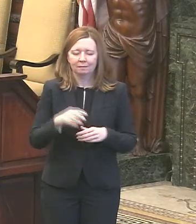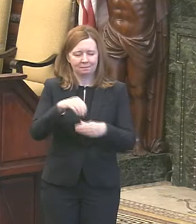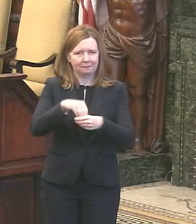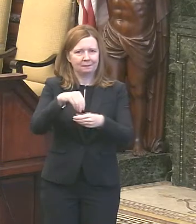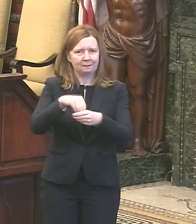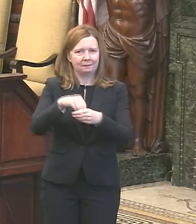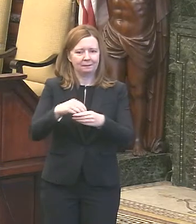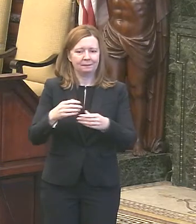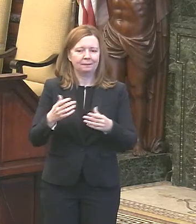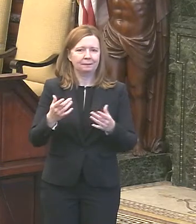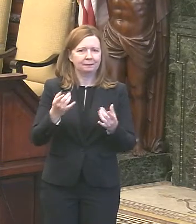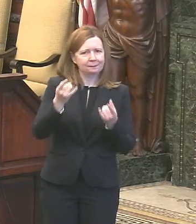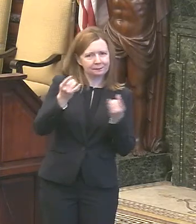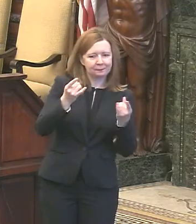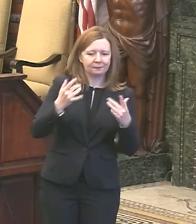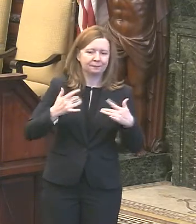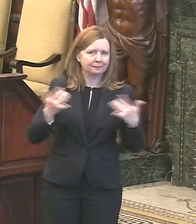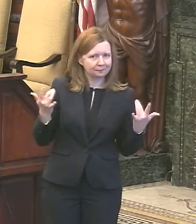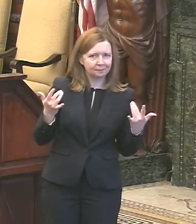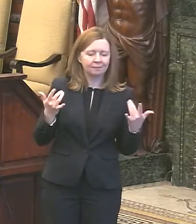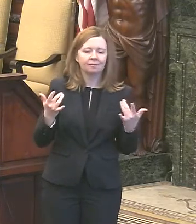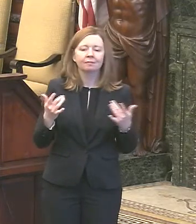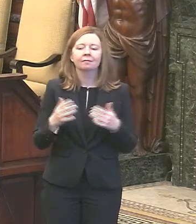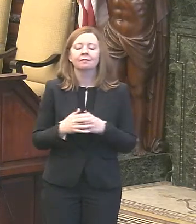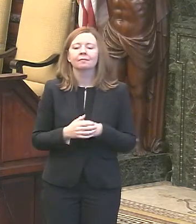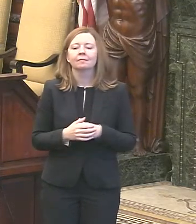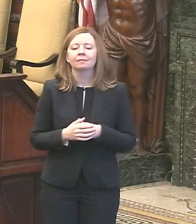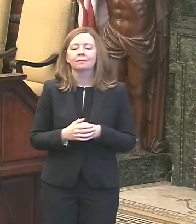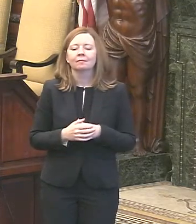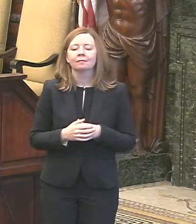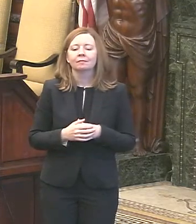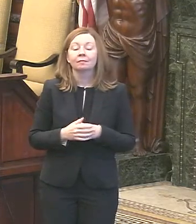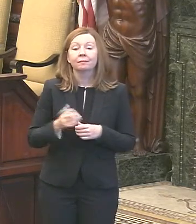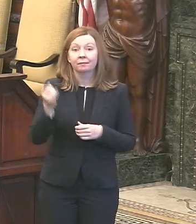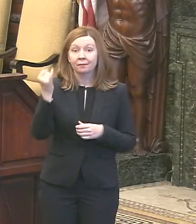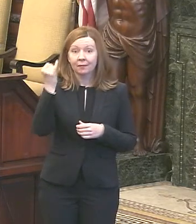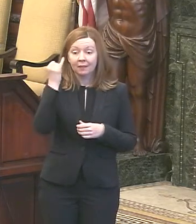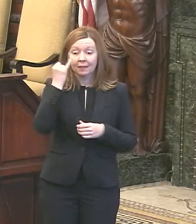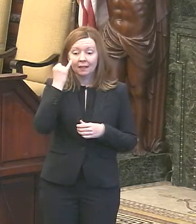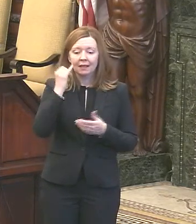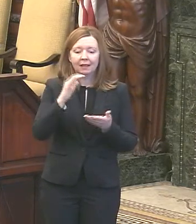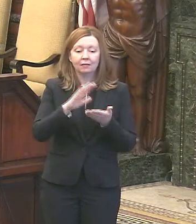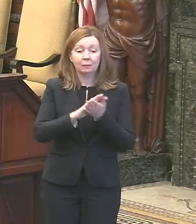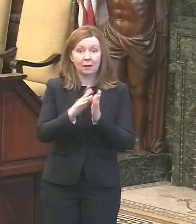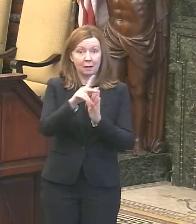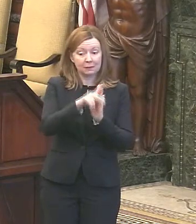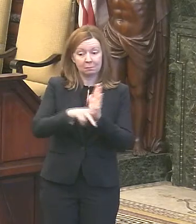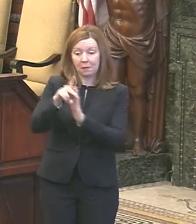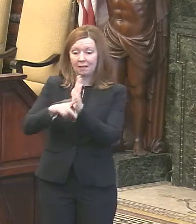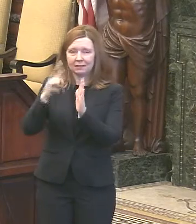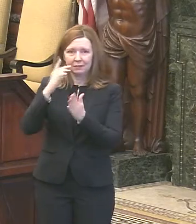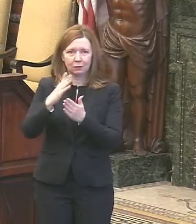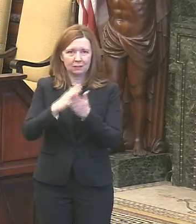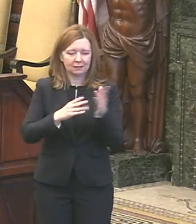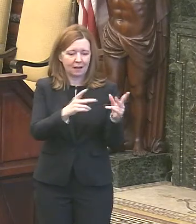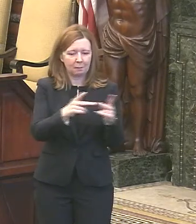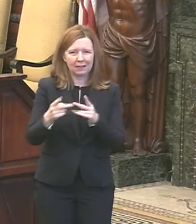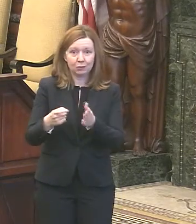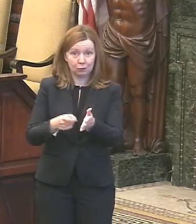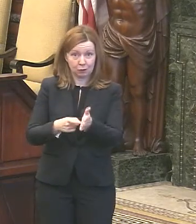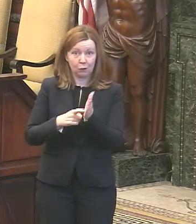indoor catered events, social catered events. If it becomes like a policy for certain venues to require